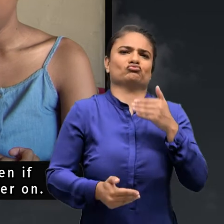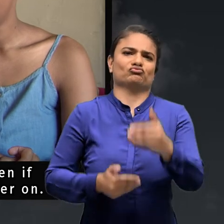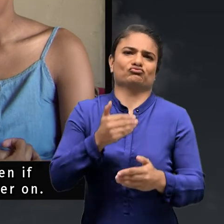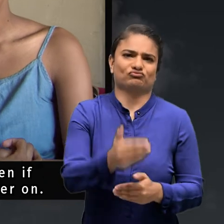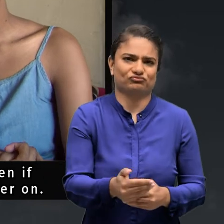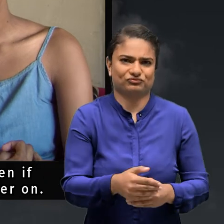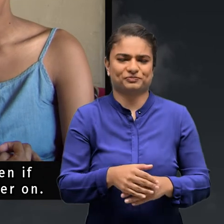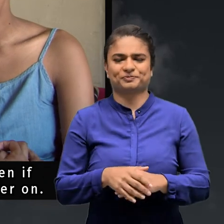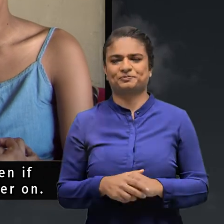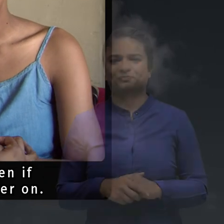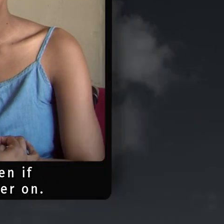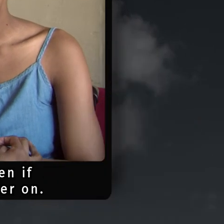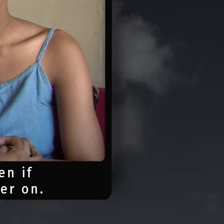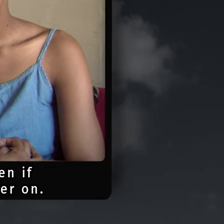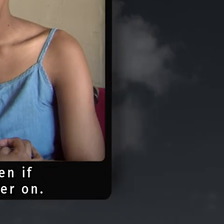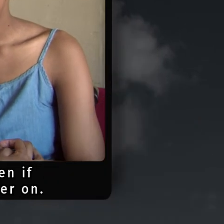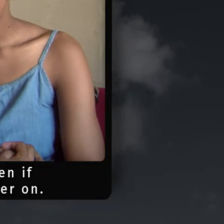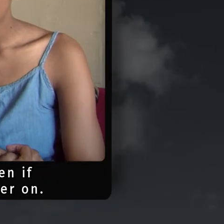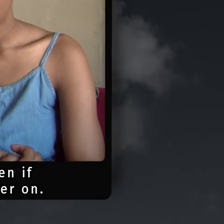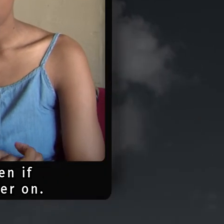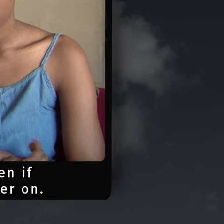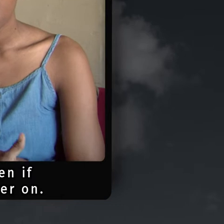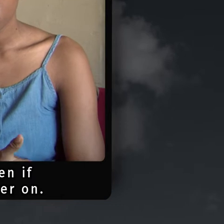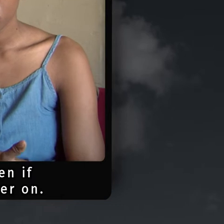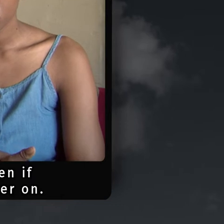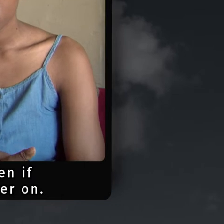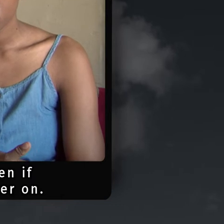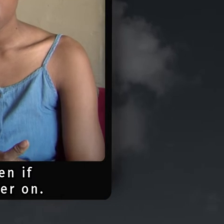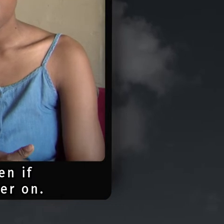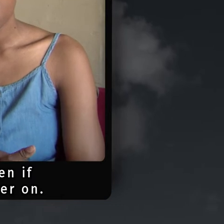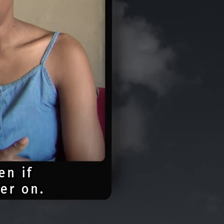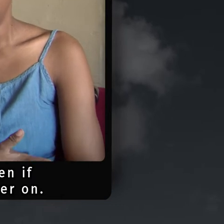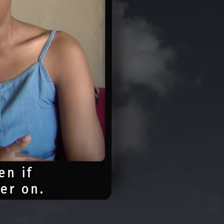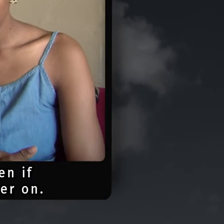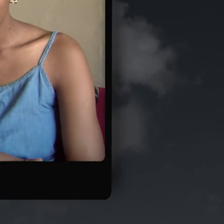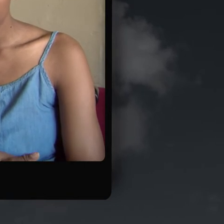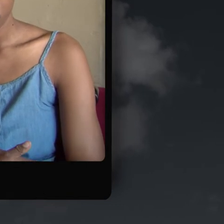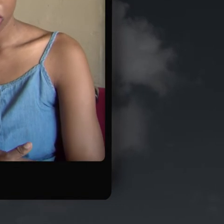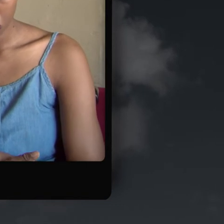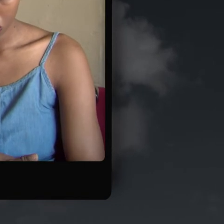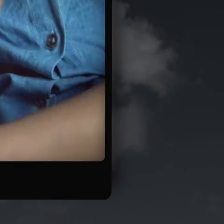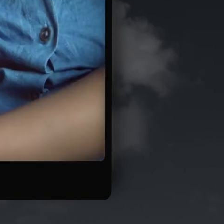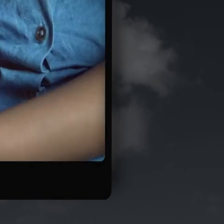Peke Pan, Oba Eba Pumele, and go Mundazas and Ifuna.